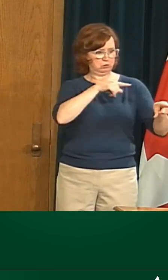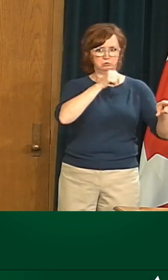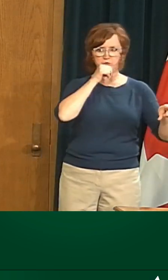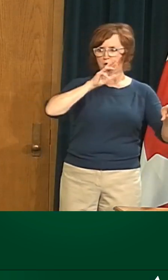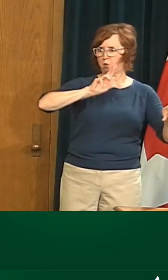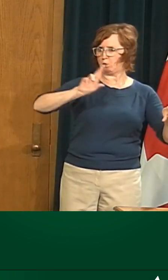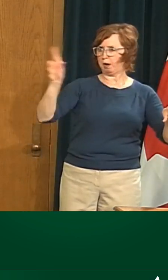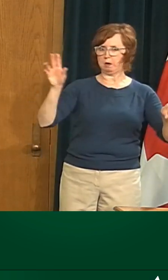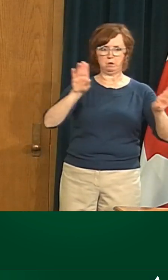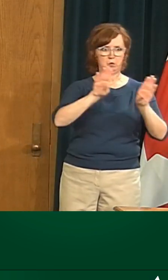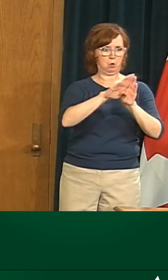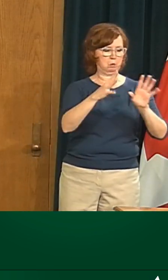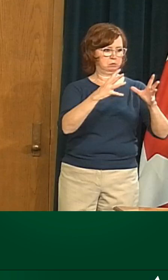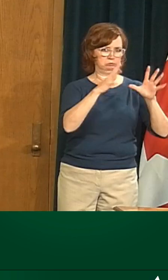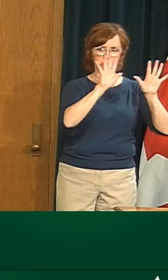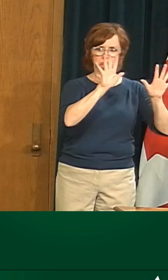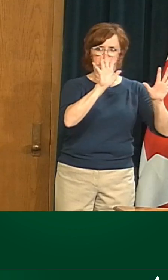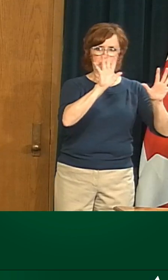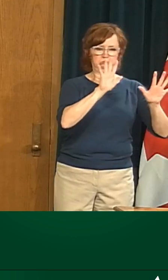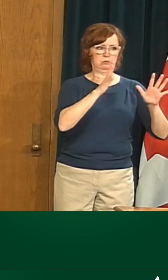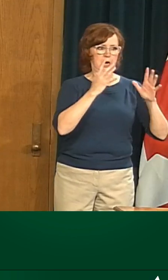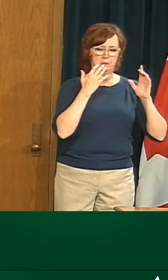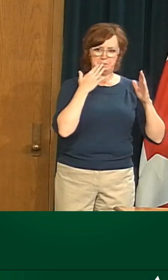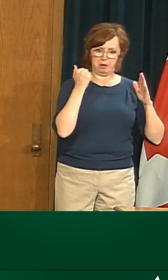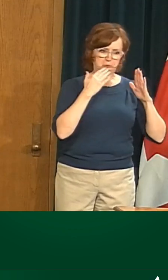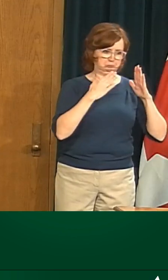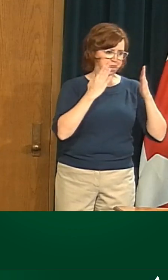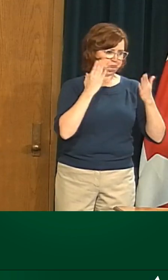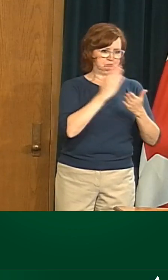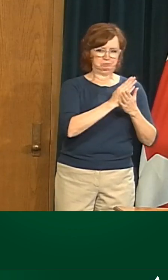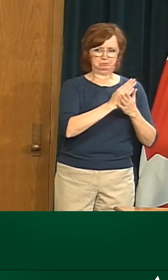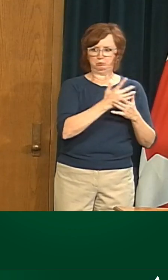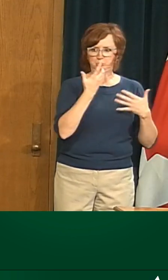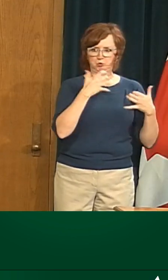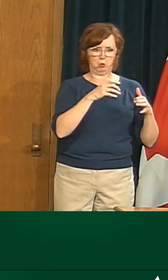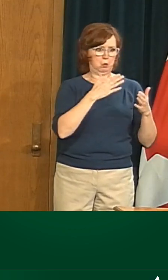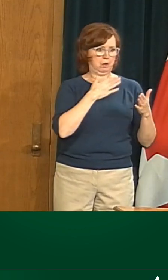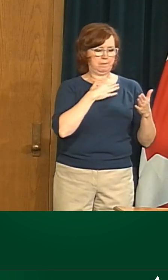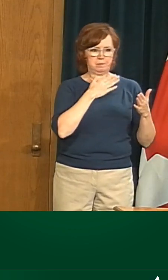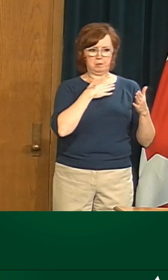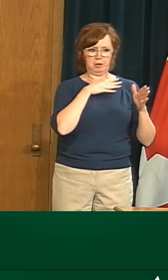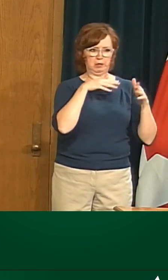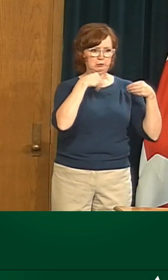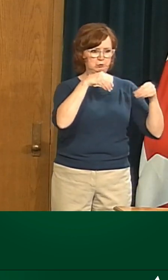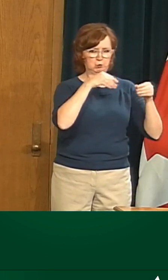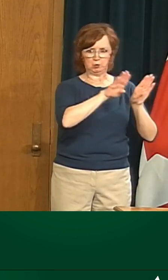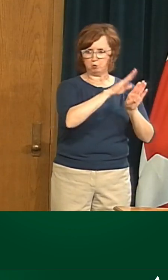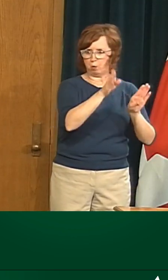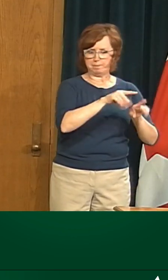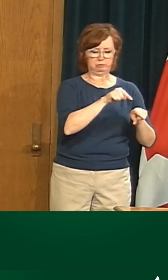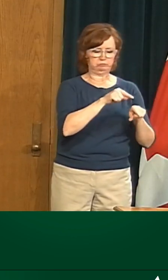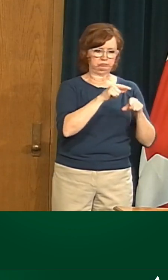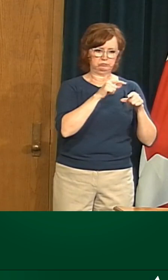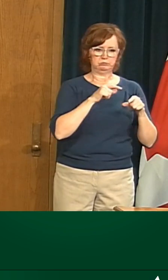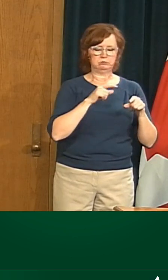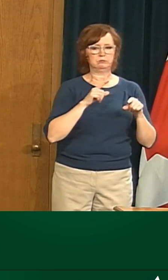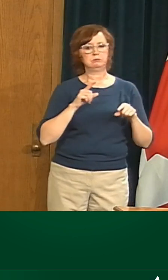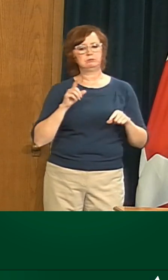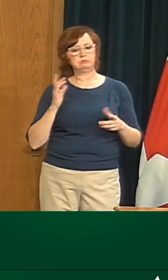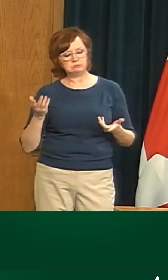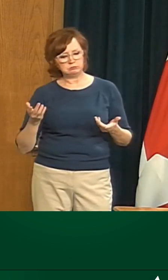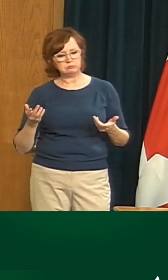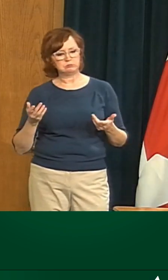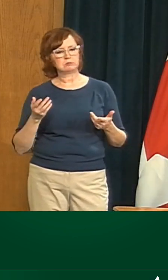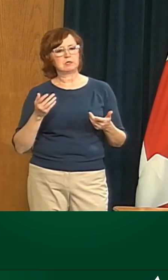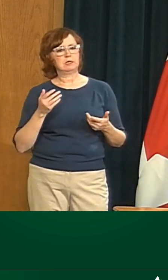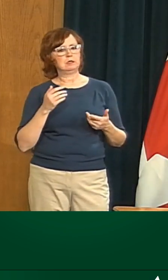of them, outside of maybe the international travel self-isolation, which is a federal restriction. So they will be removed as a province. In saying that,